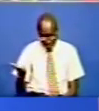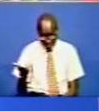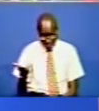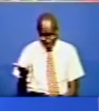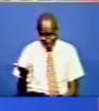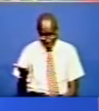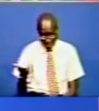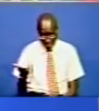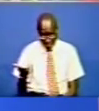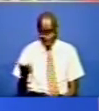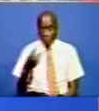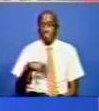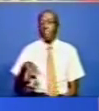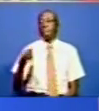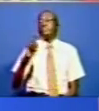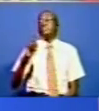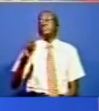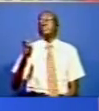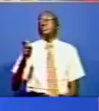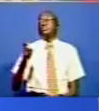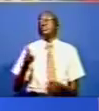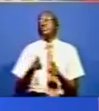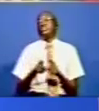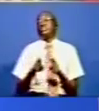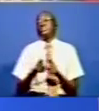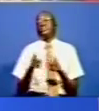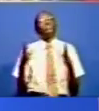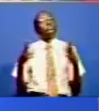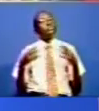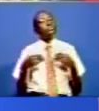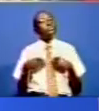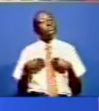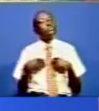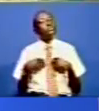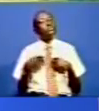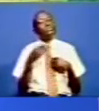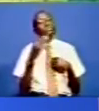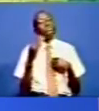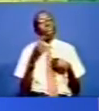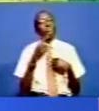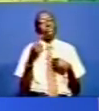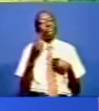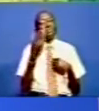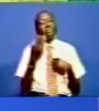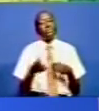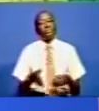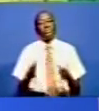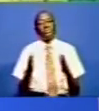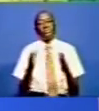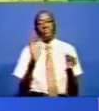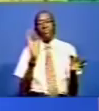while we in the executive also must admit and can never claim in any way to be